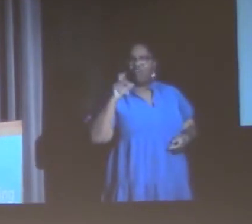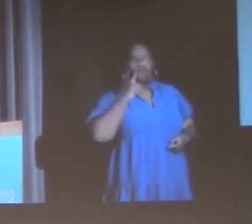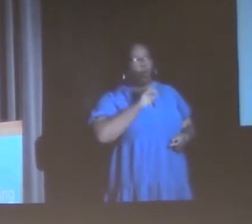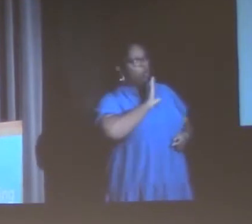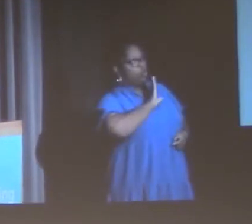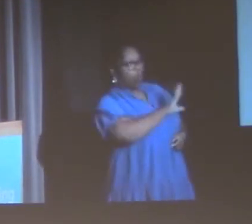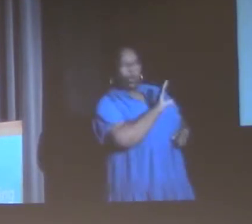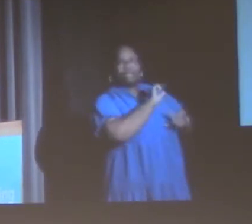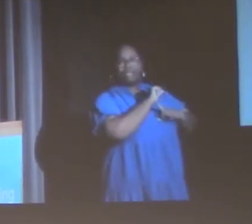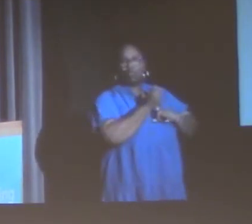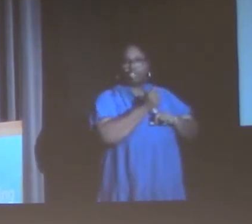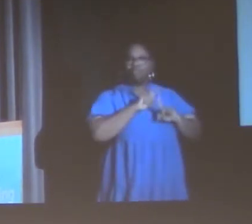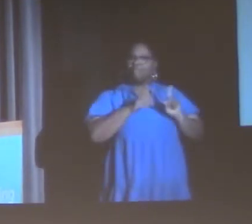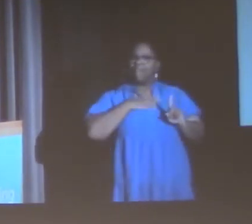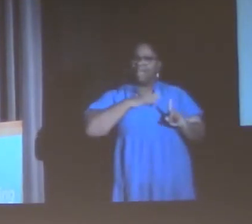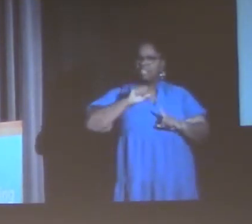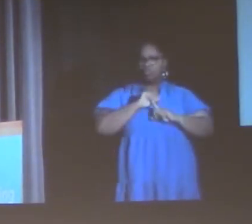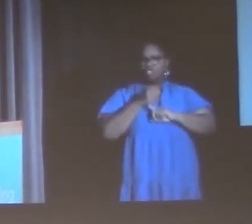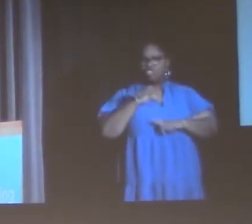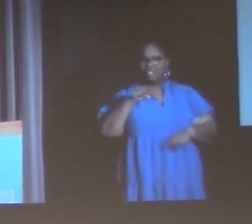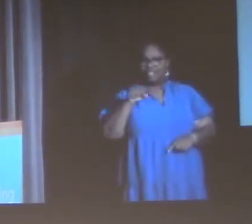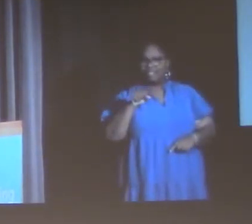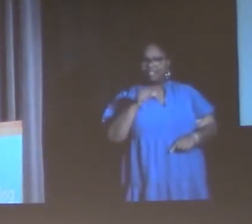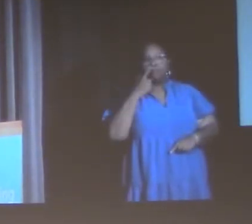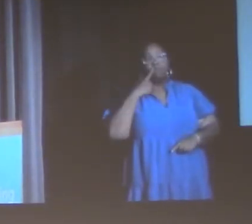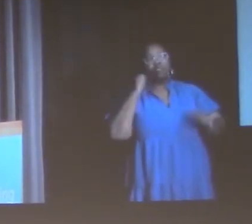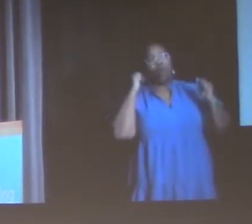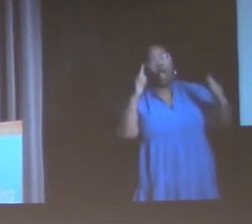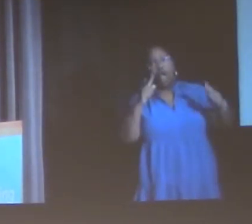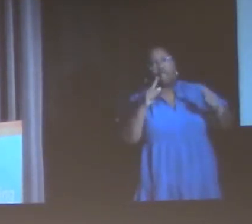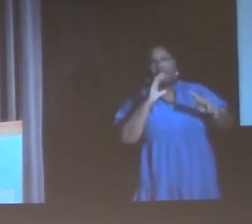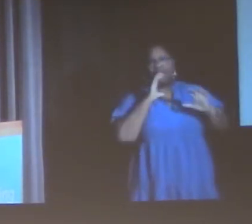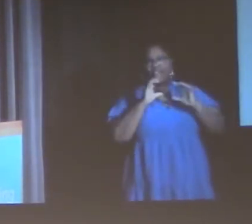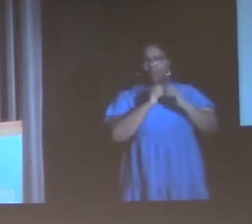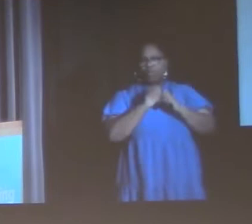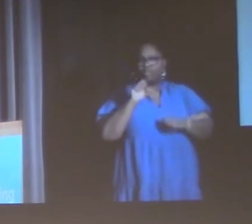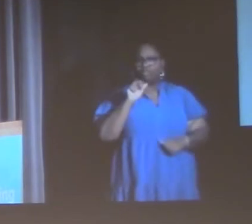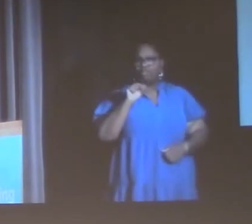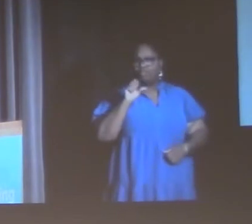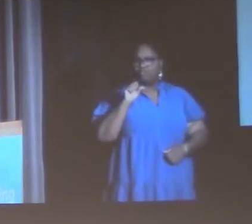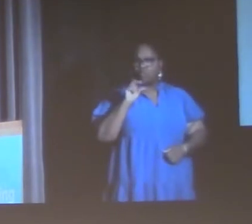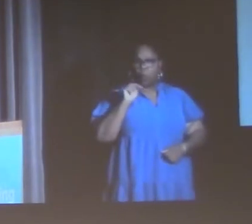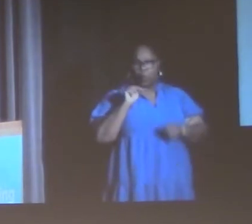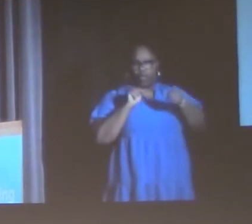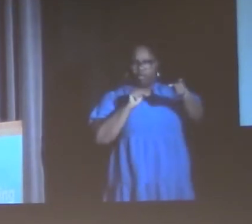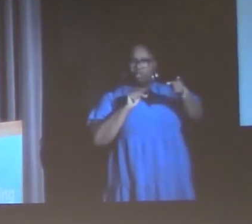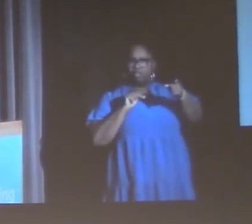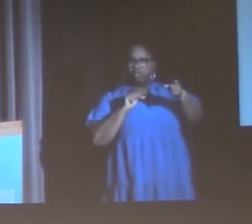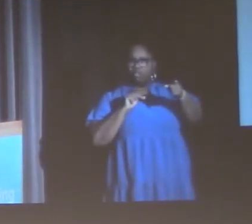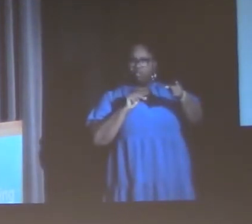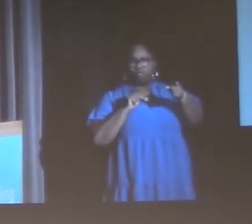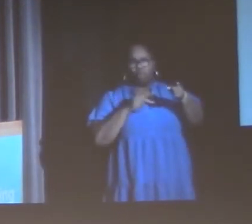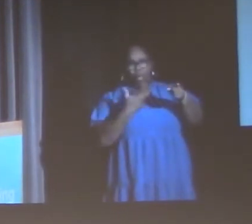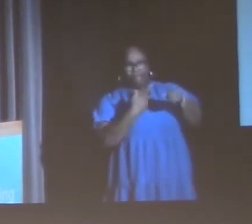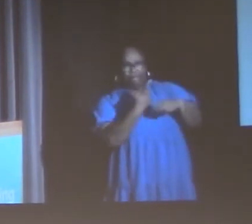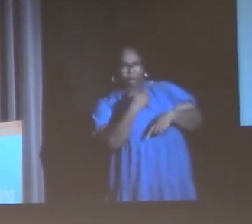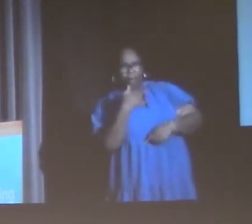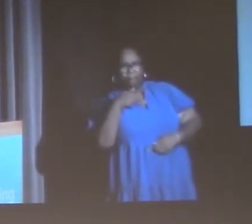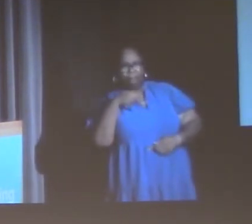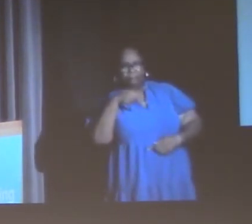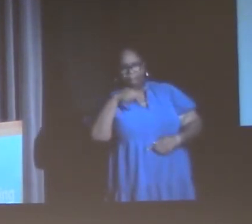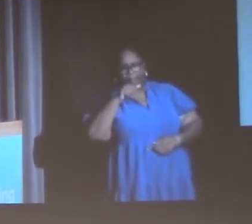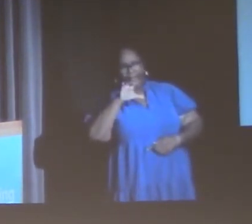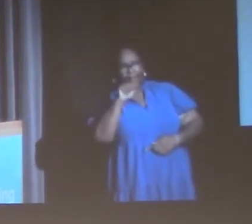it's really funny because the underpinnings of all our conversations with Sansón is always like, what's the pact that we have? How do we address